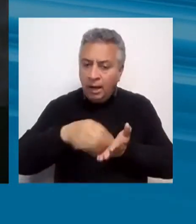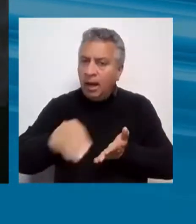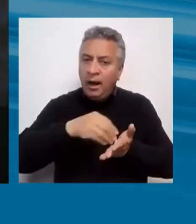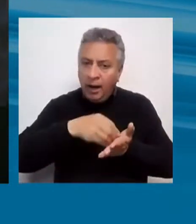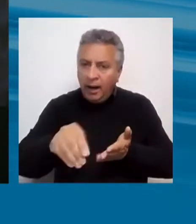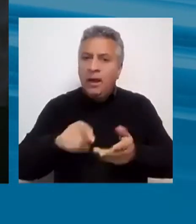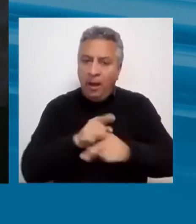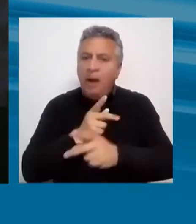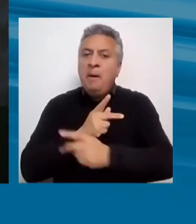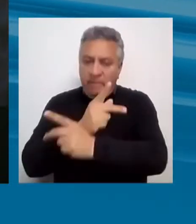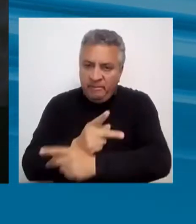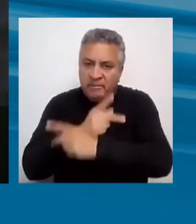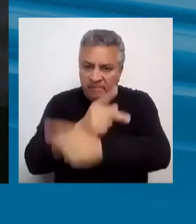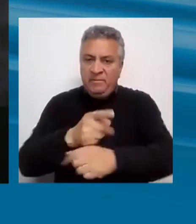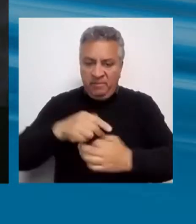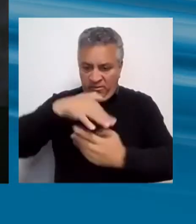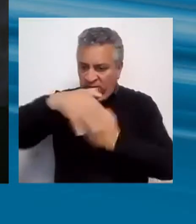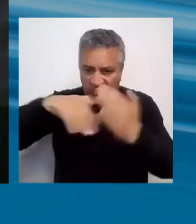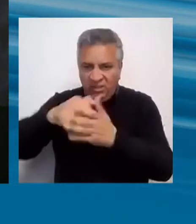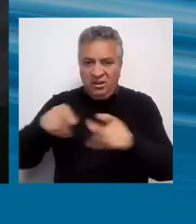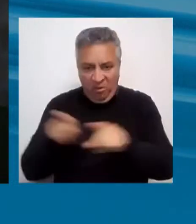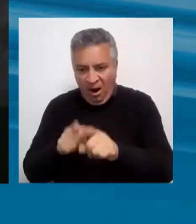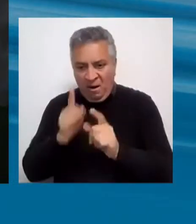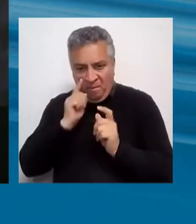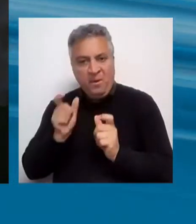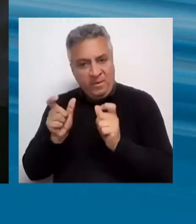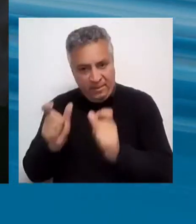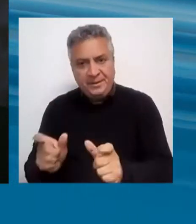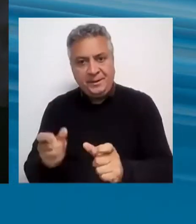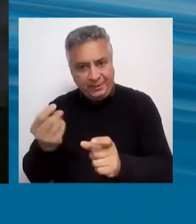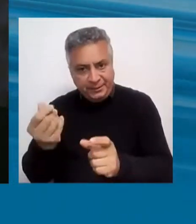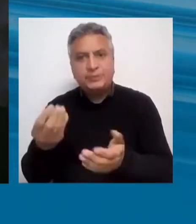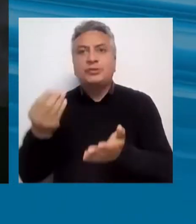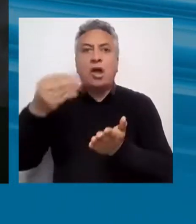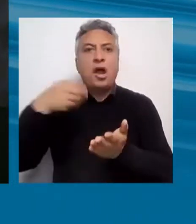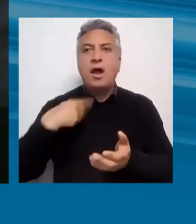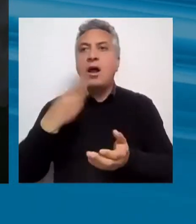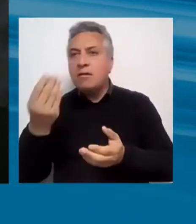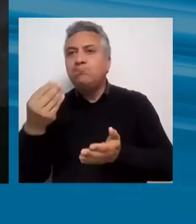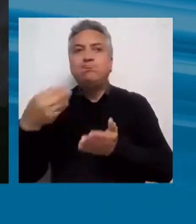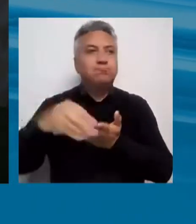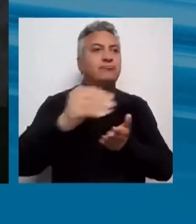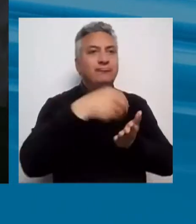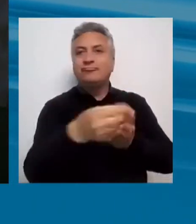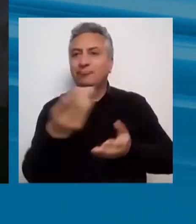protection, and to have innovative approaches